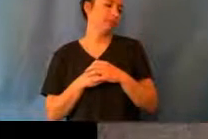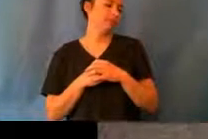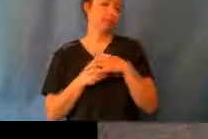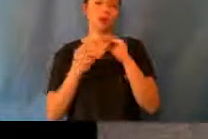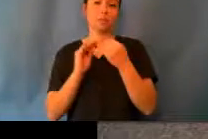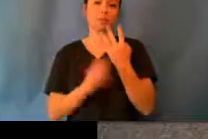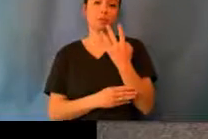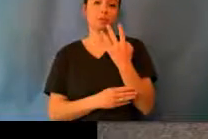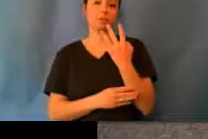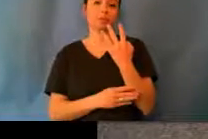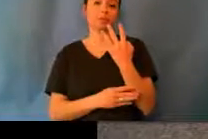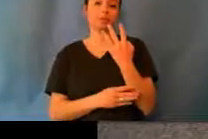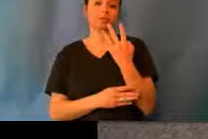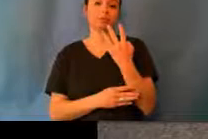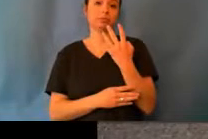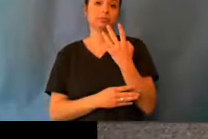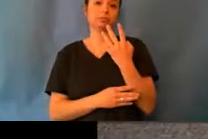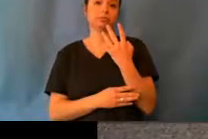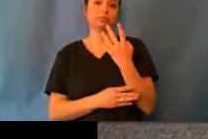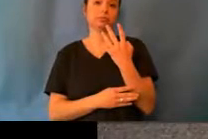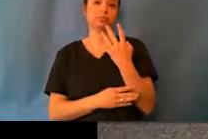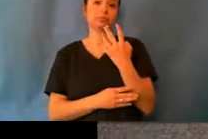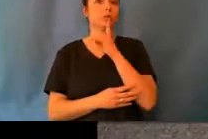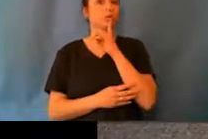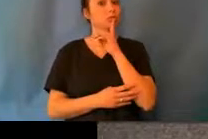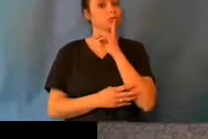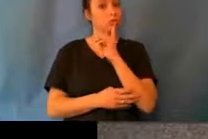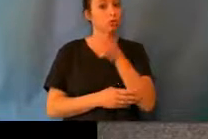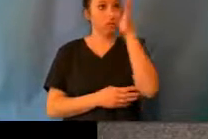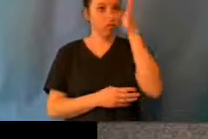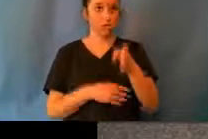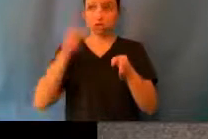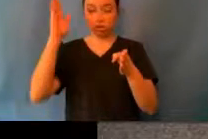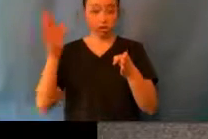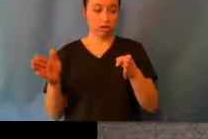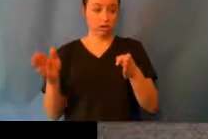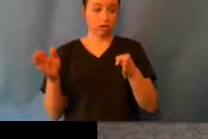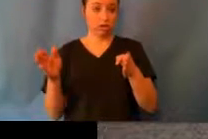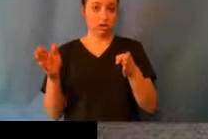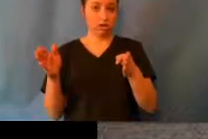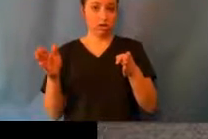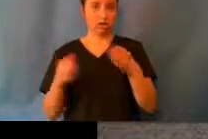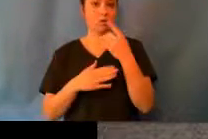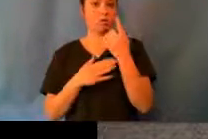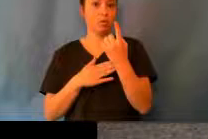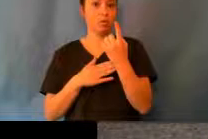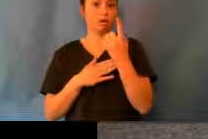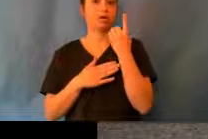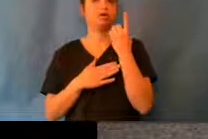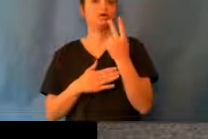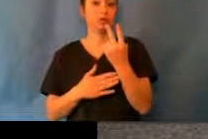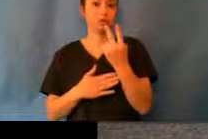number 4. Let's look at the safety pin. Make sure it's lined up at each end. Let's count.